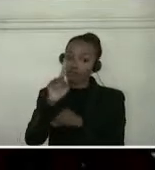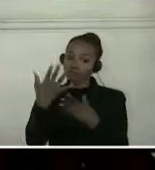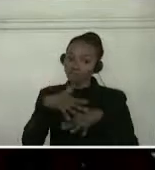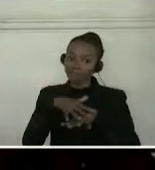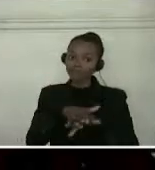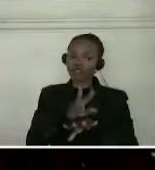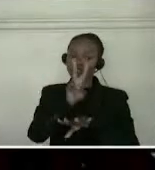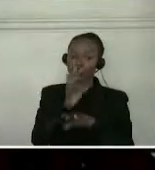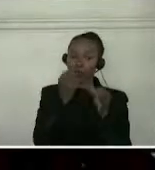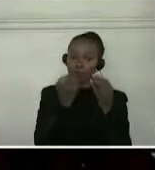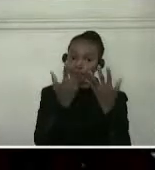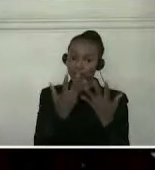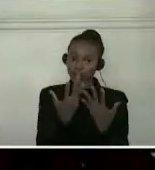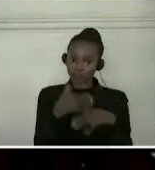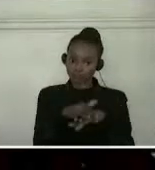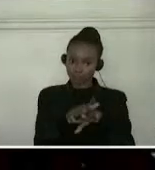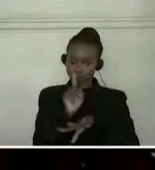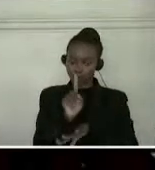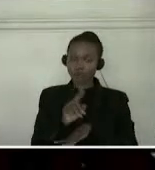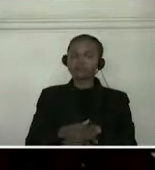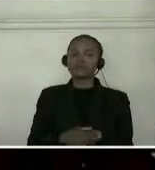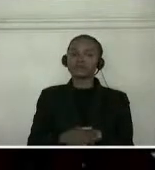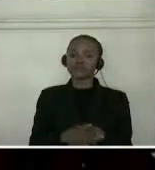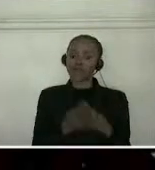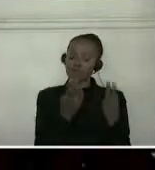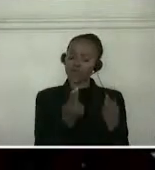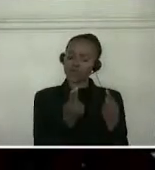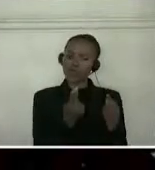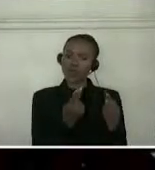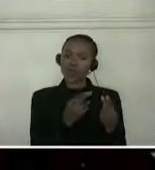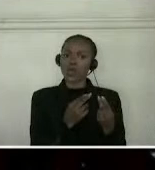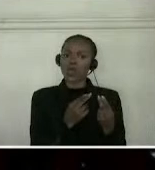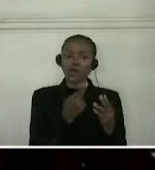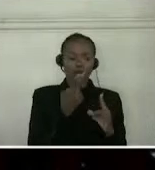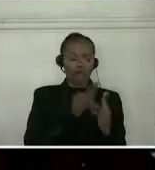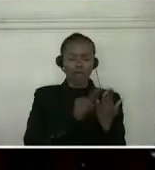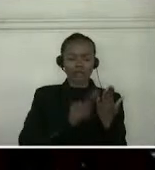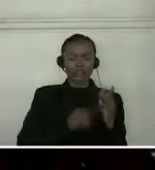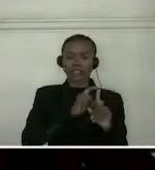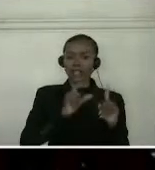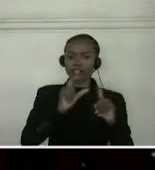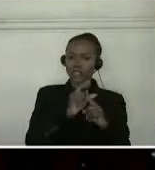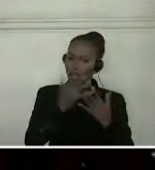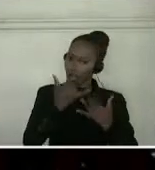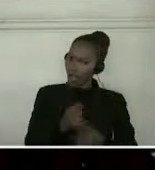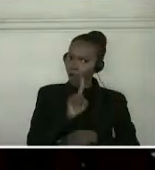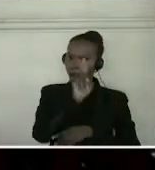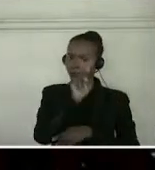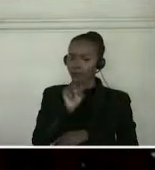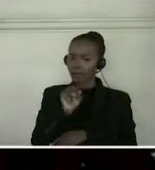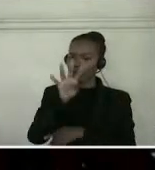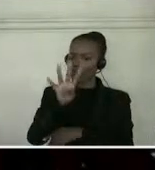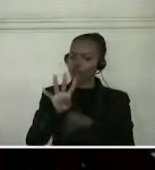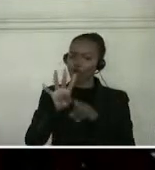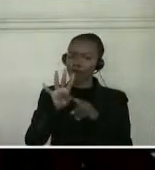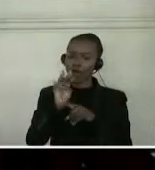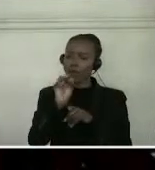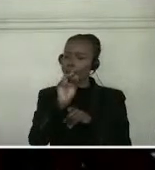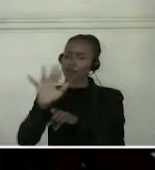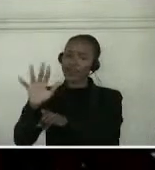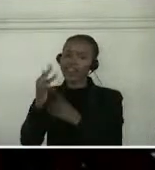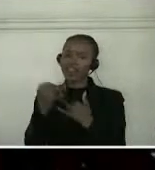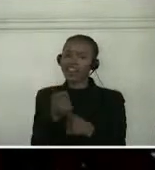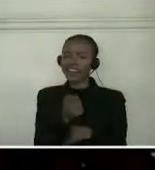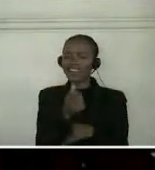the newly created department of sports arts and culture is presenting a proposed budget of 1.4 billion this is a slight difference of only